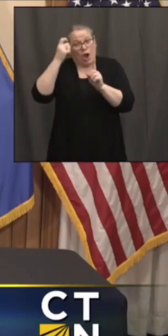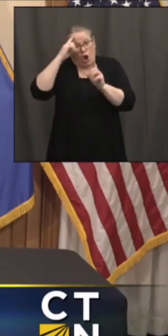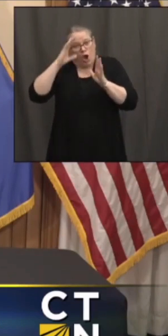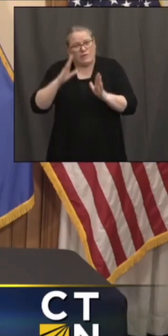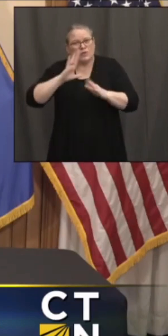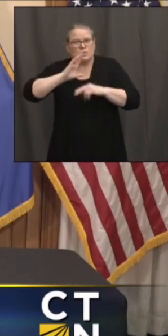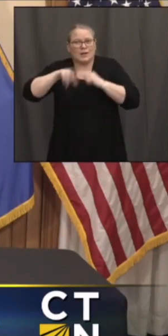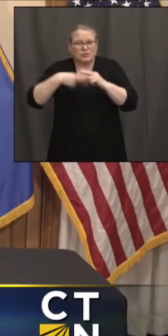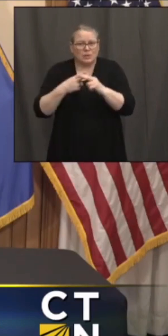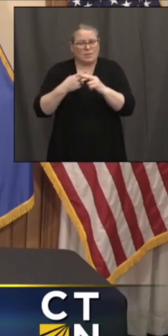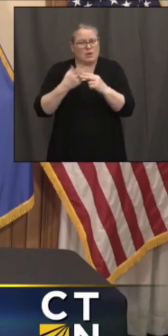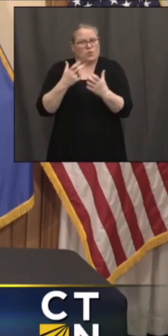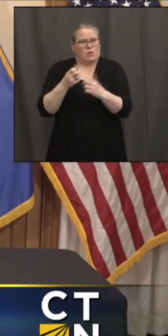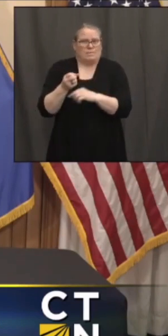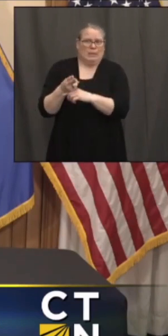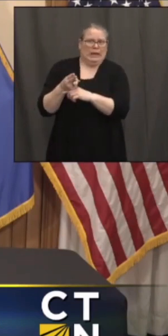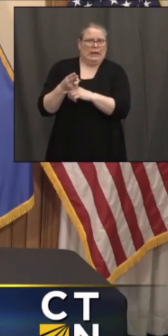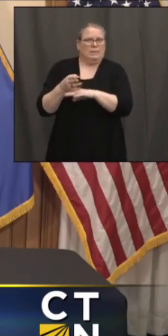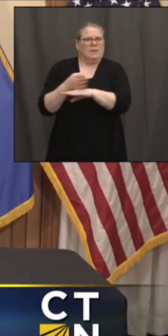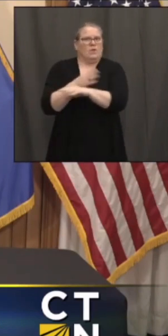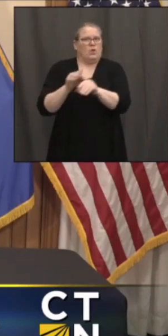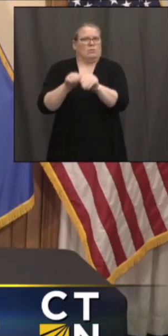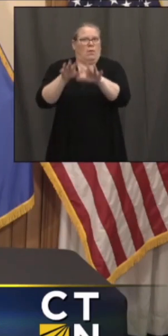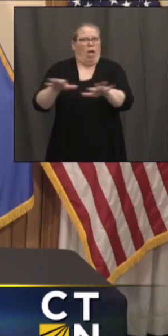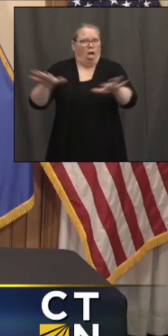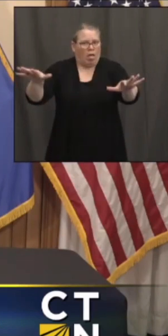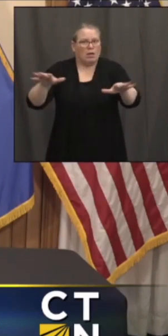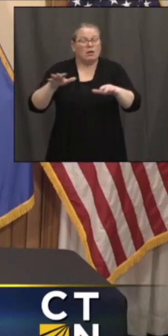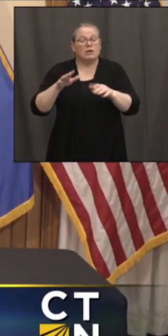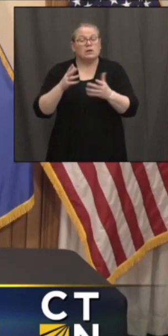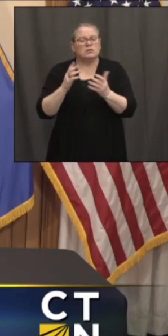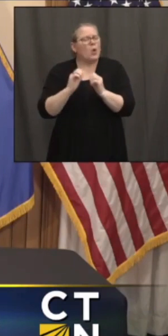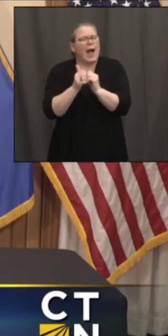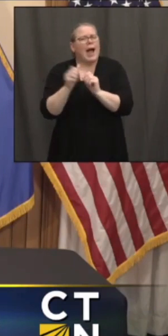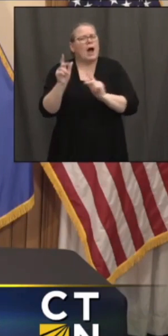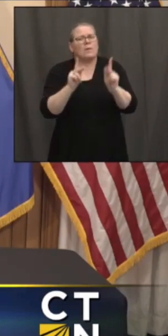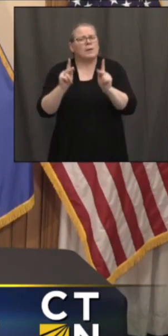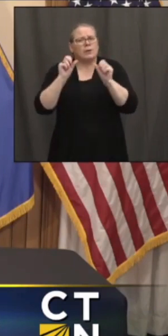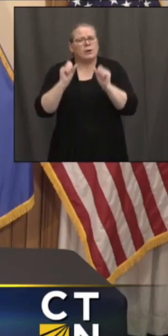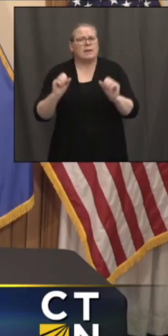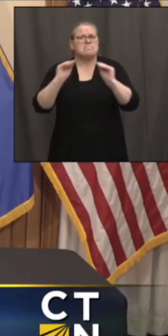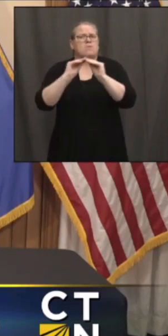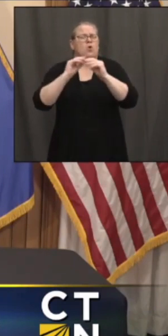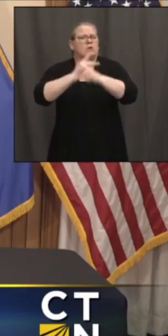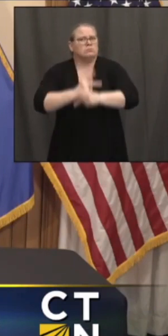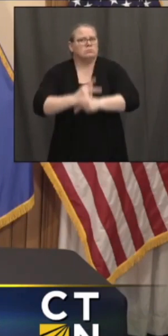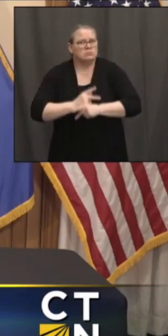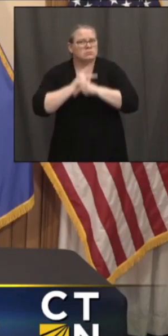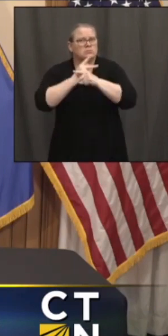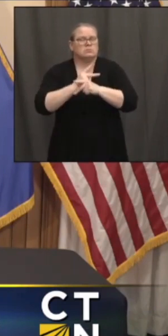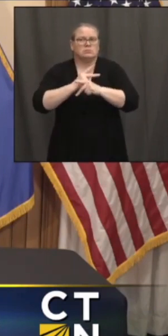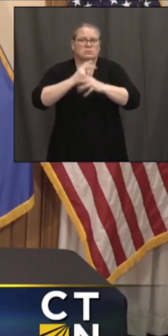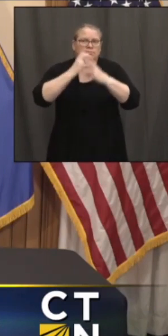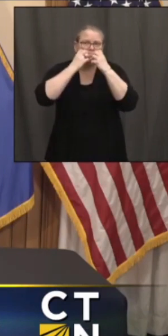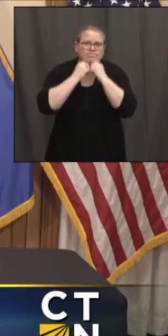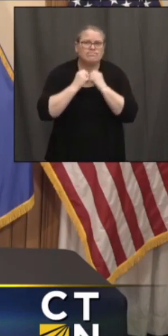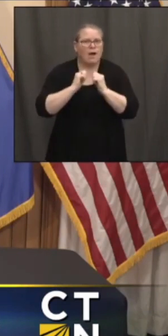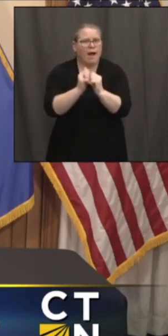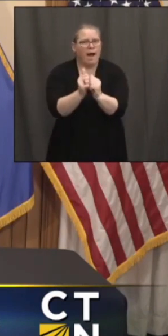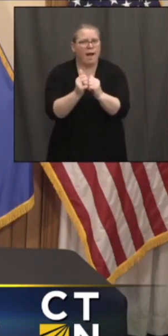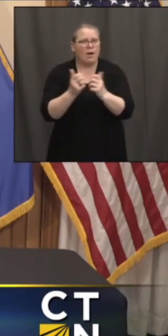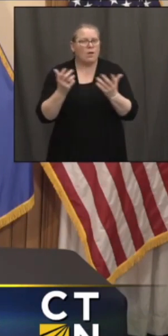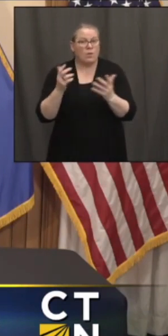stay vigilant or be more vigilant, is there anything that comes to mind, or what are the types of things as this gets worse with this other